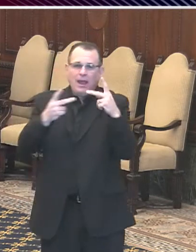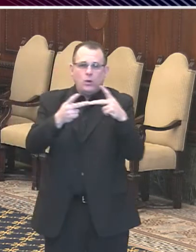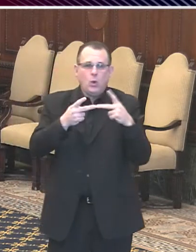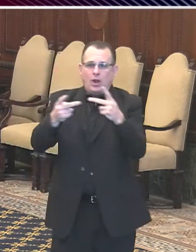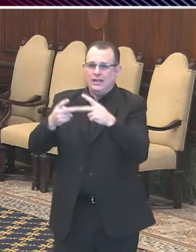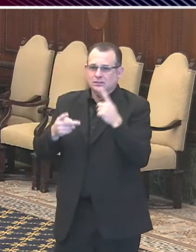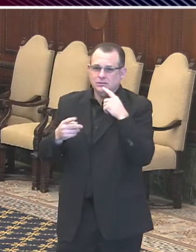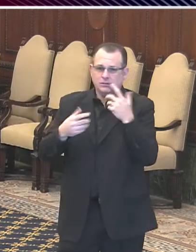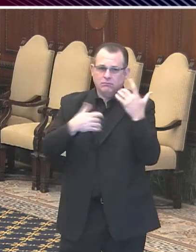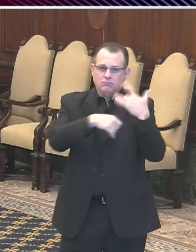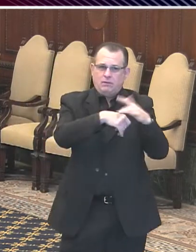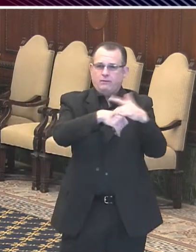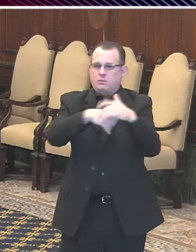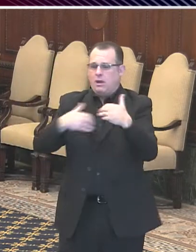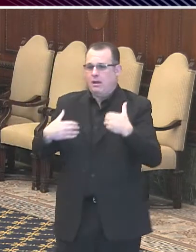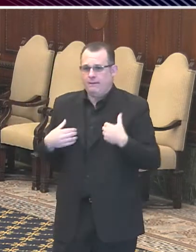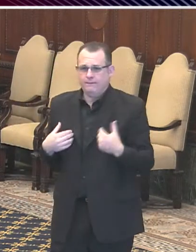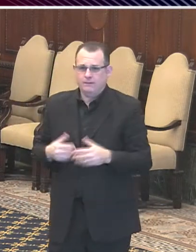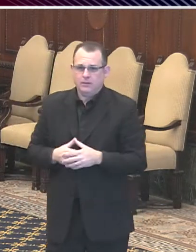If you go to our website,